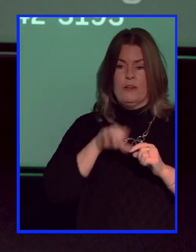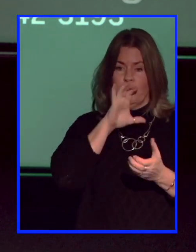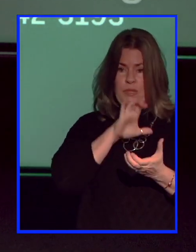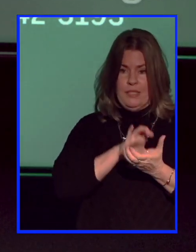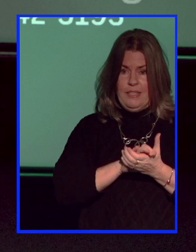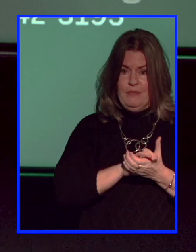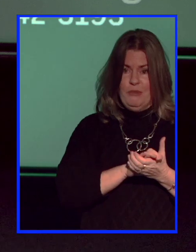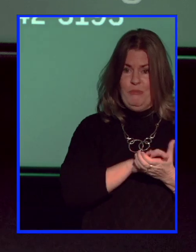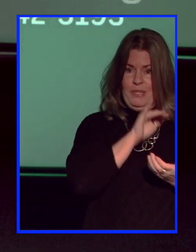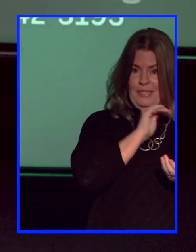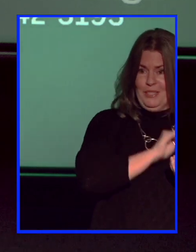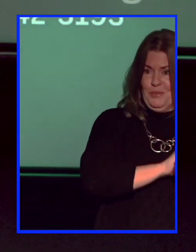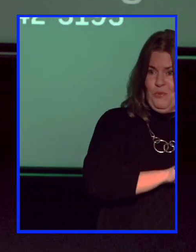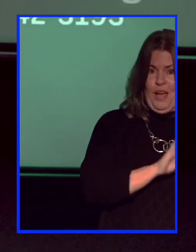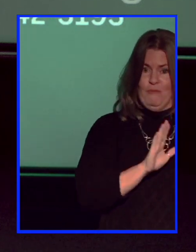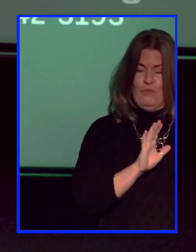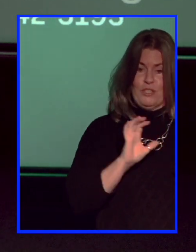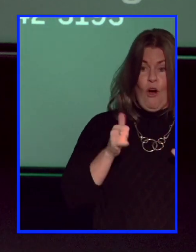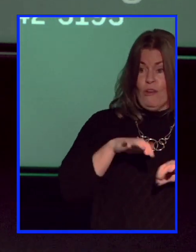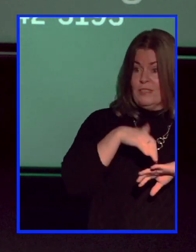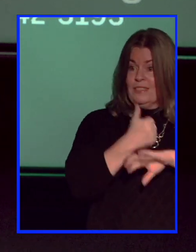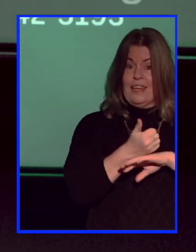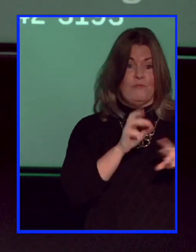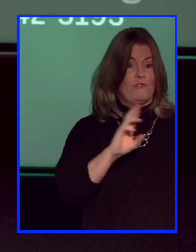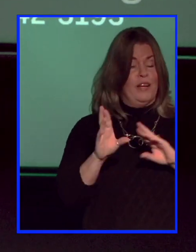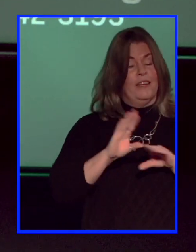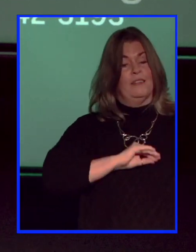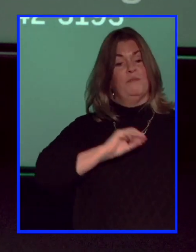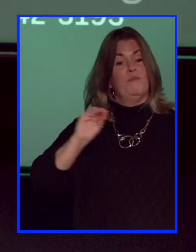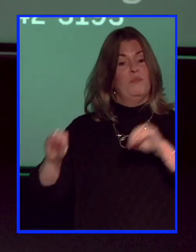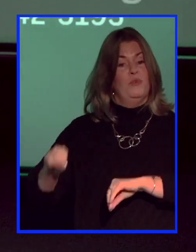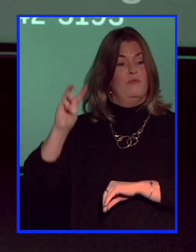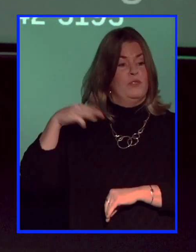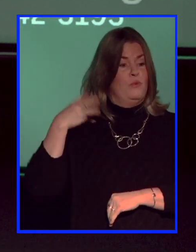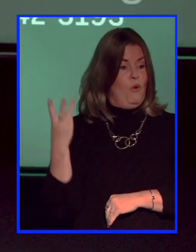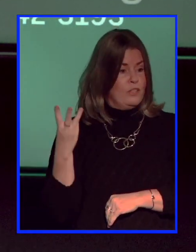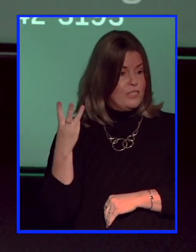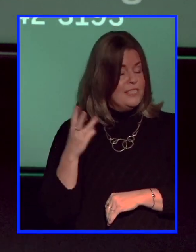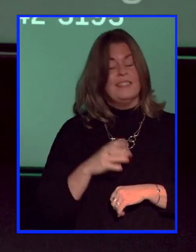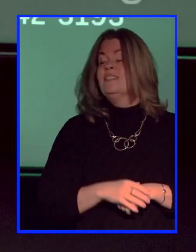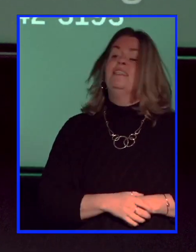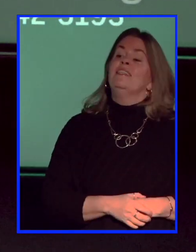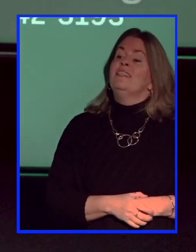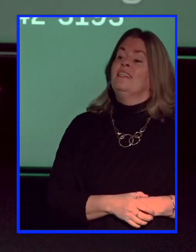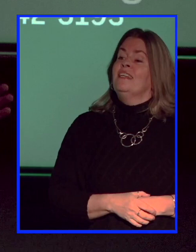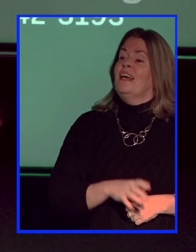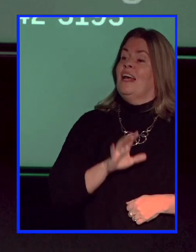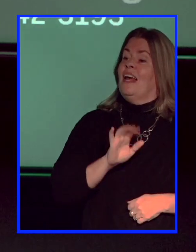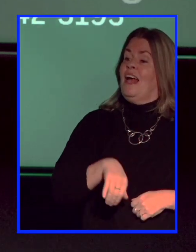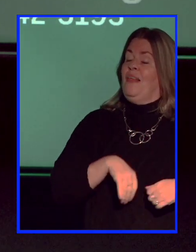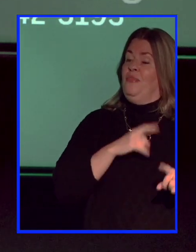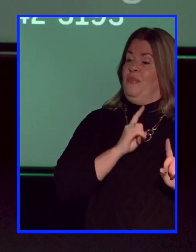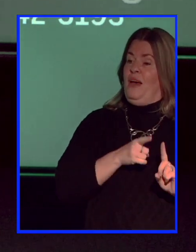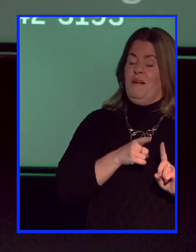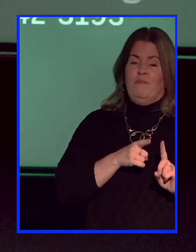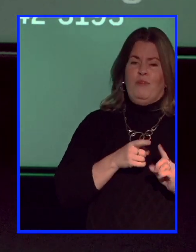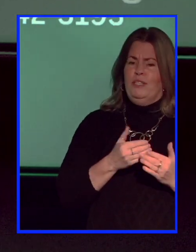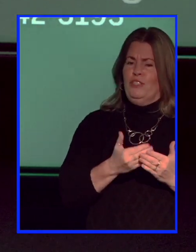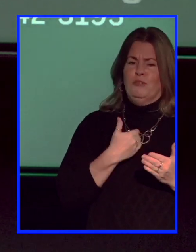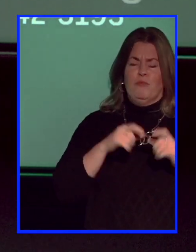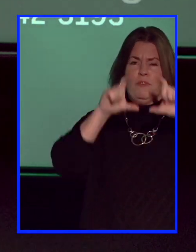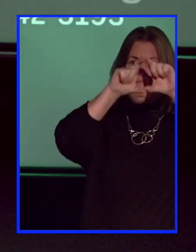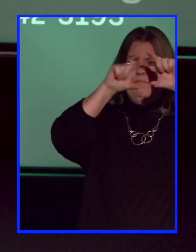because Marcel was getting all set to move to Washington. And at that point, it was just before the headline came